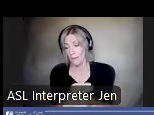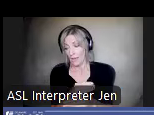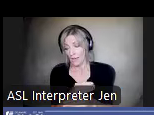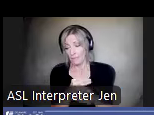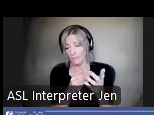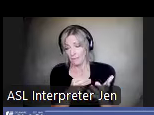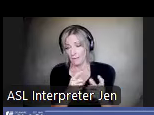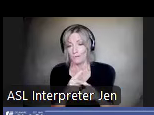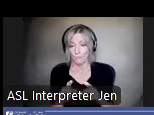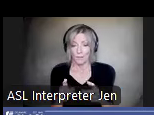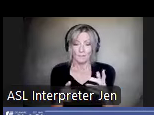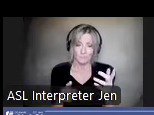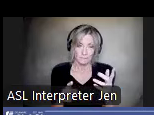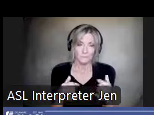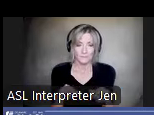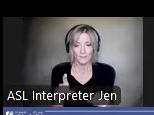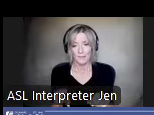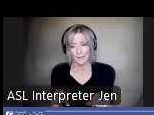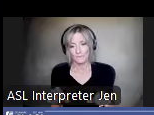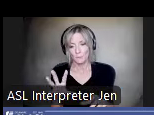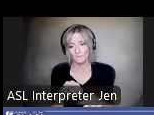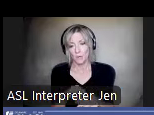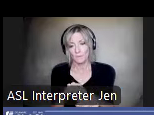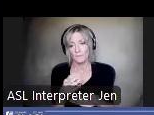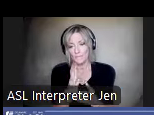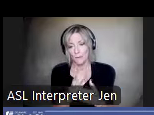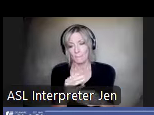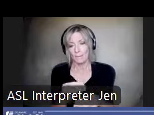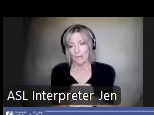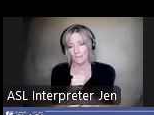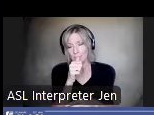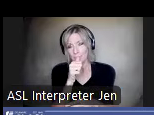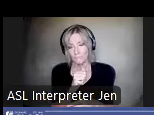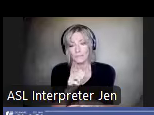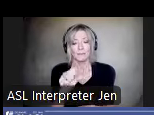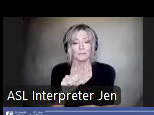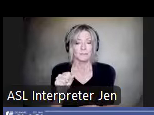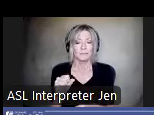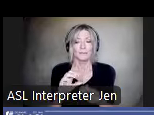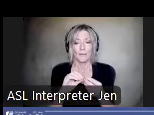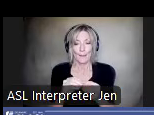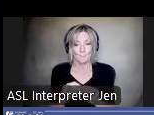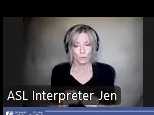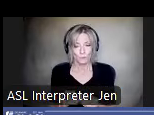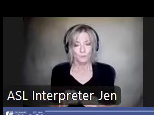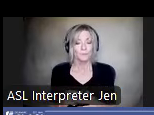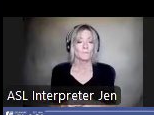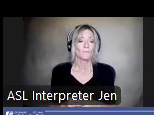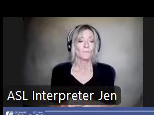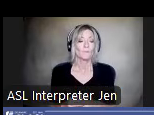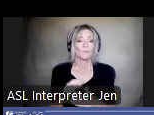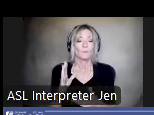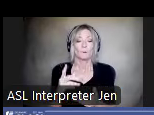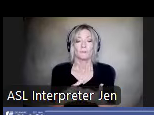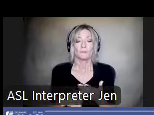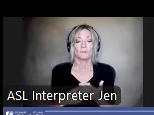and numbers like that, we still have to do some. So bear with me as we do this. Social Security is a lot about numbers. And we're going to talk a little bit